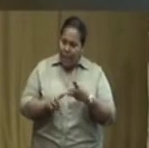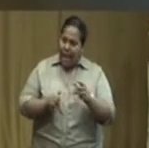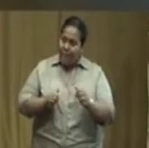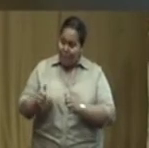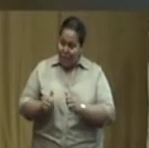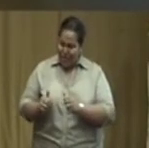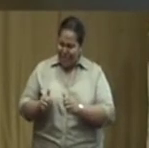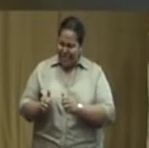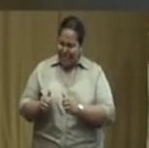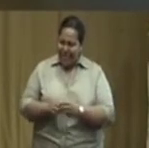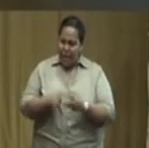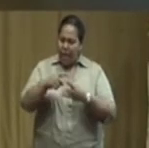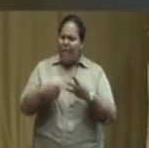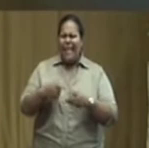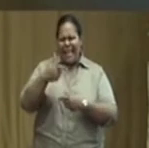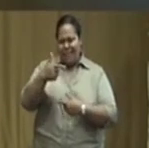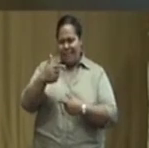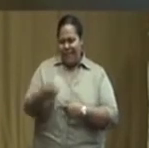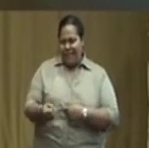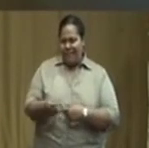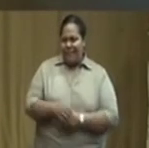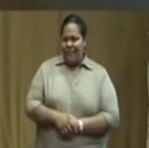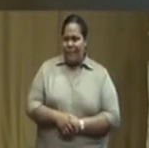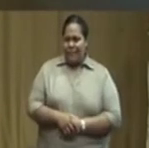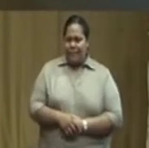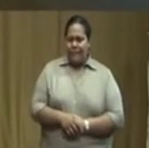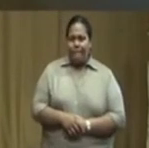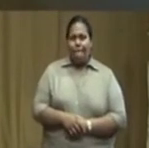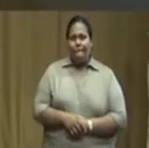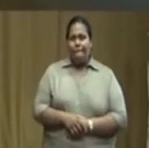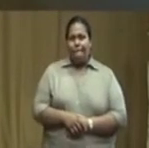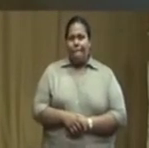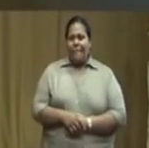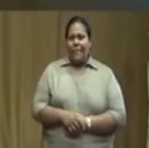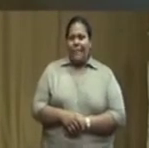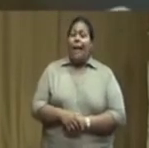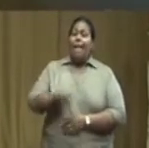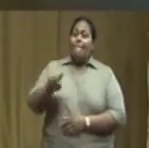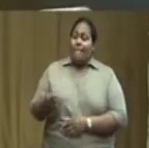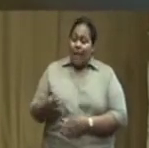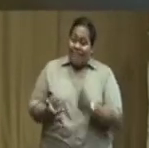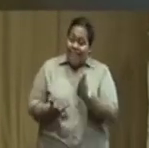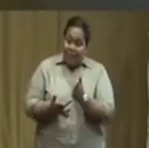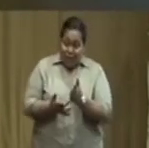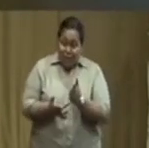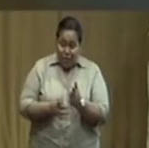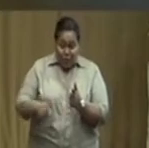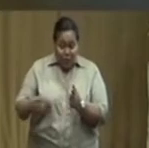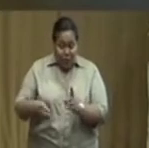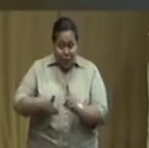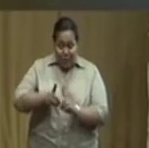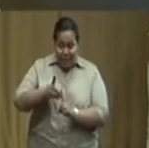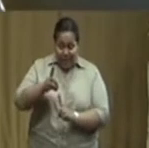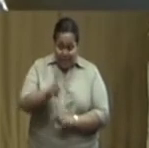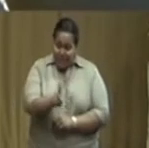administration and resources, are surmountable as technology in the Pacific continues to develop, and so long as the